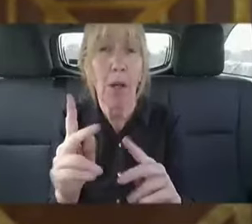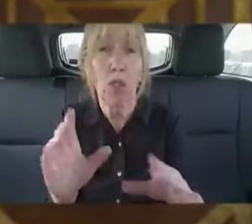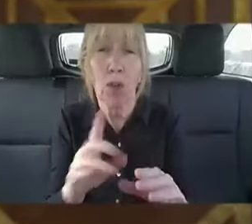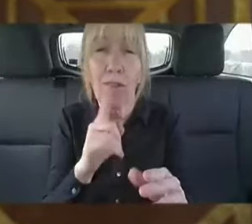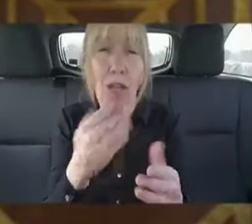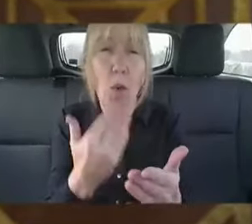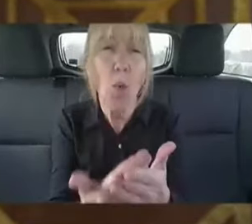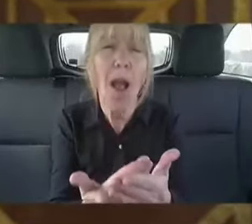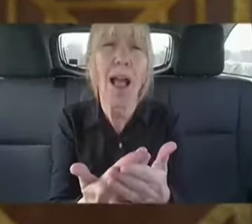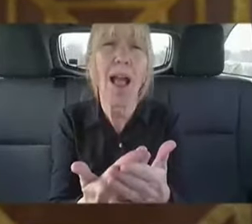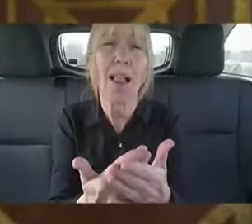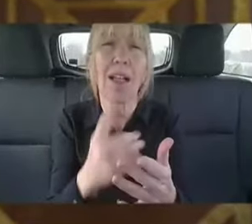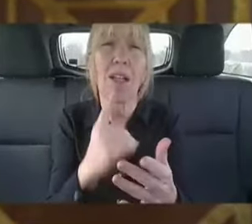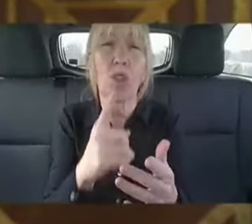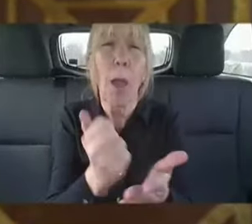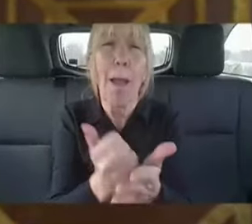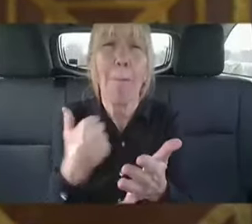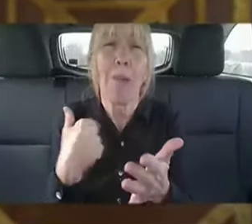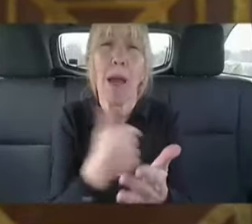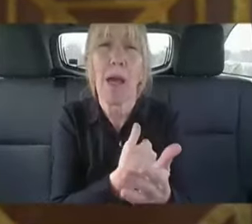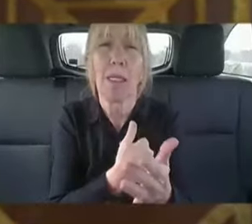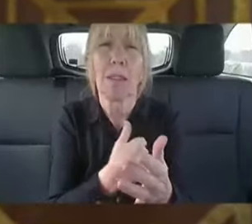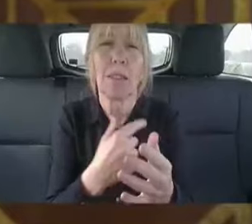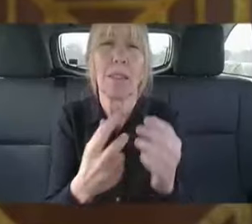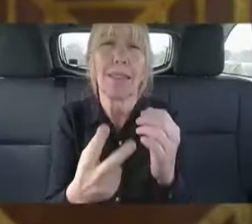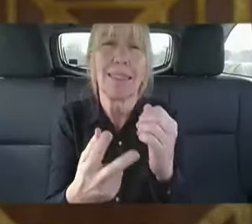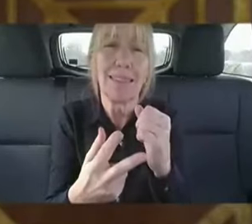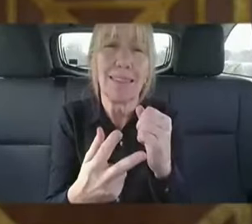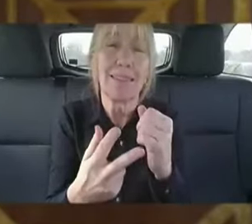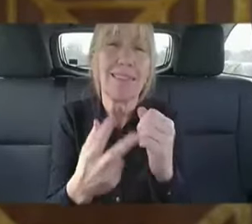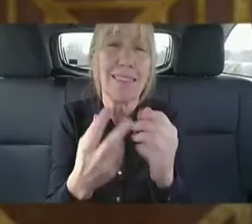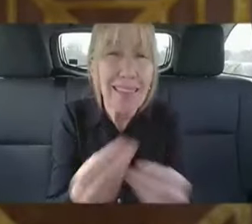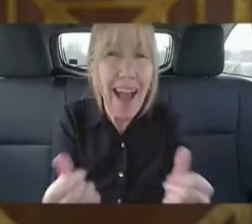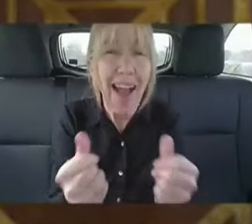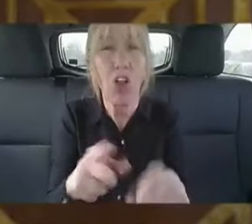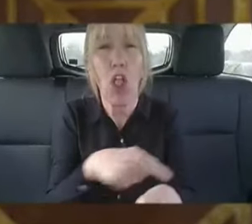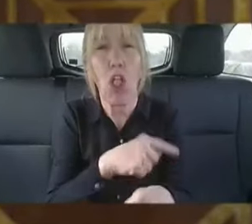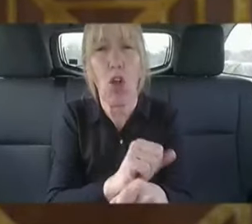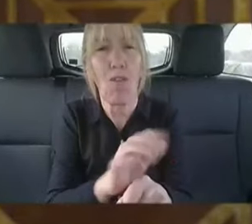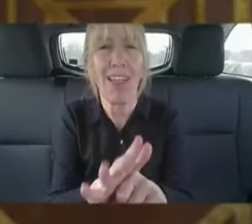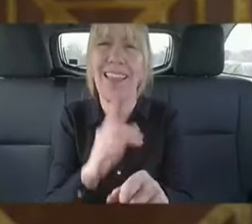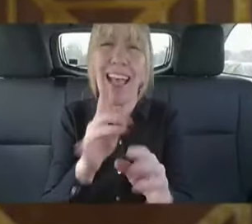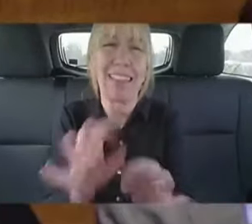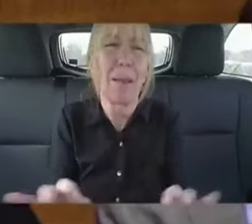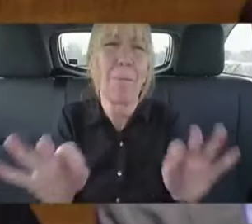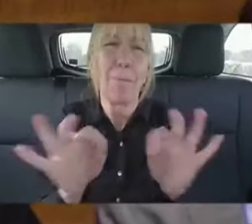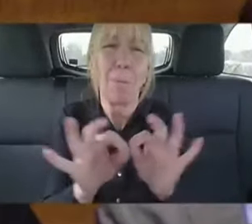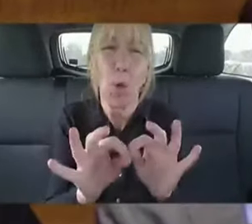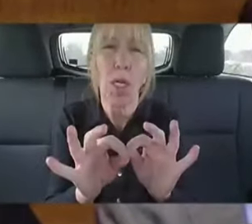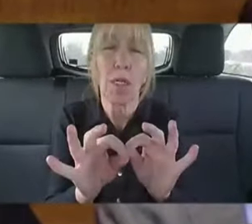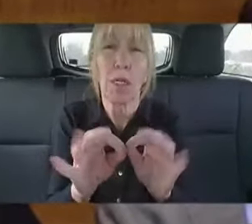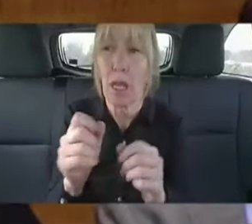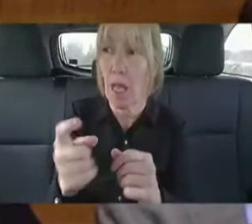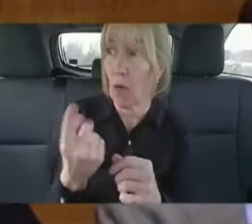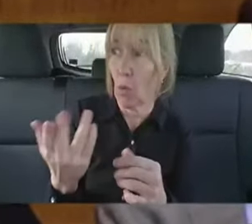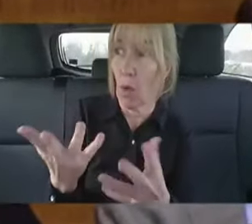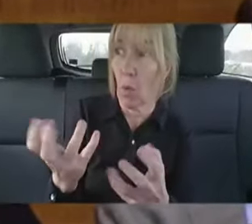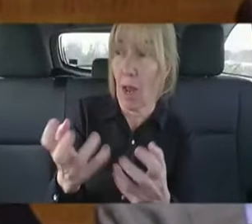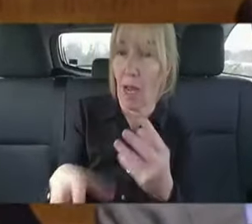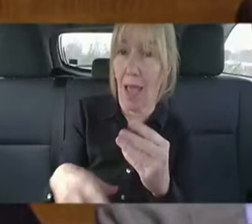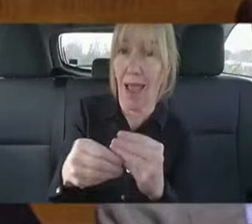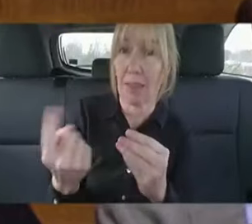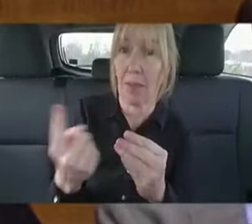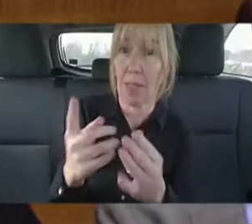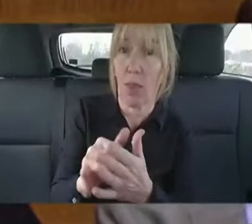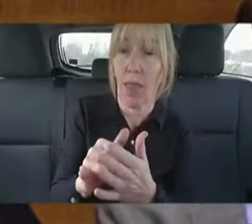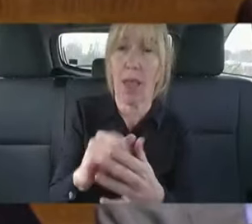advanced AI to help us solve long COVID is going to be very, very important, definitely. Anybody want to add something to that? Yes, I'd just